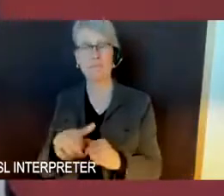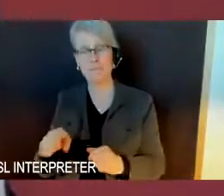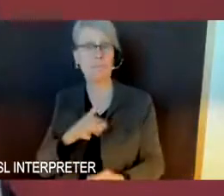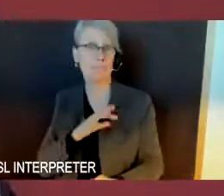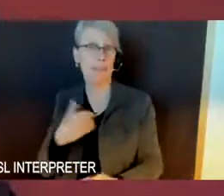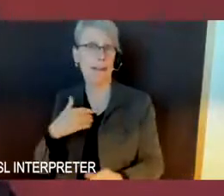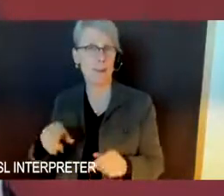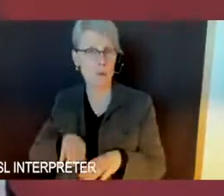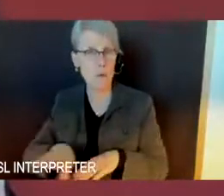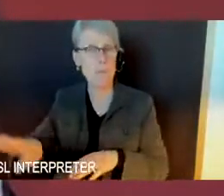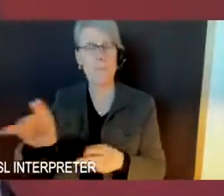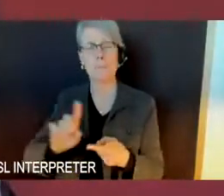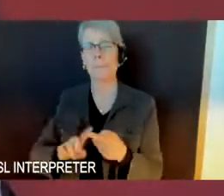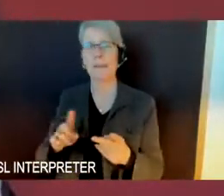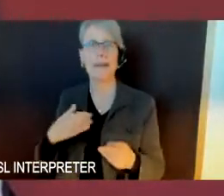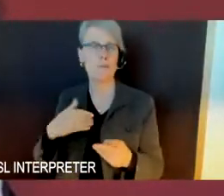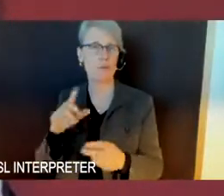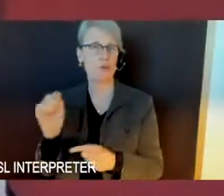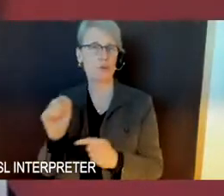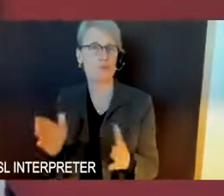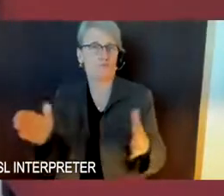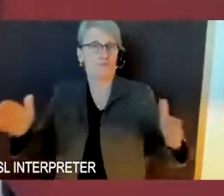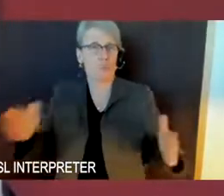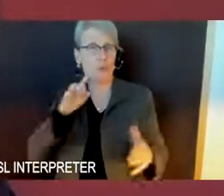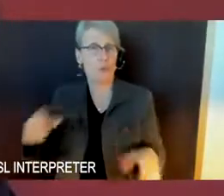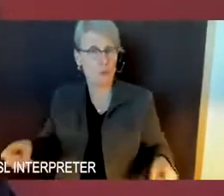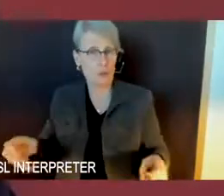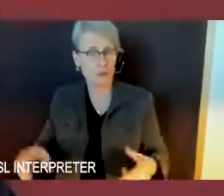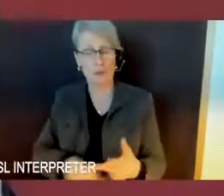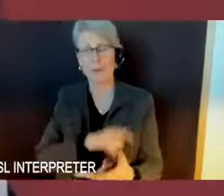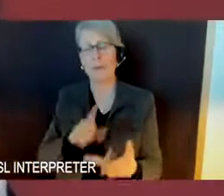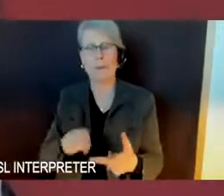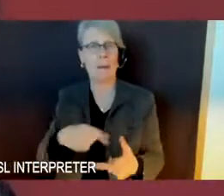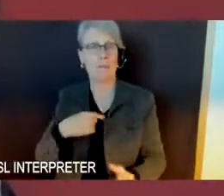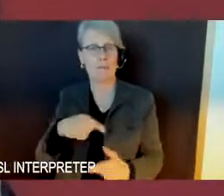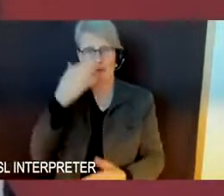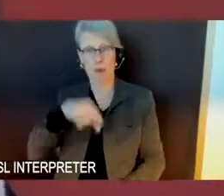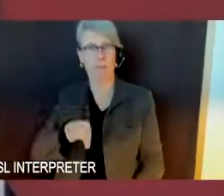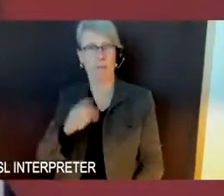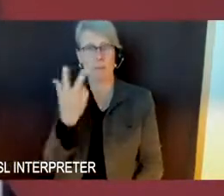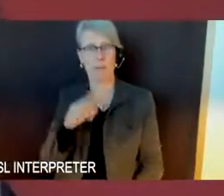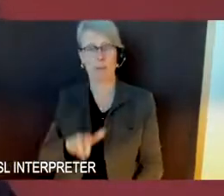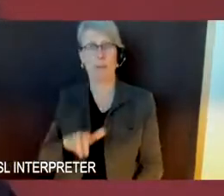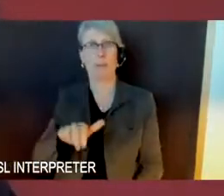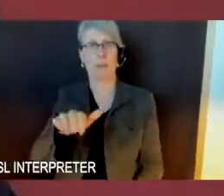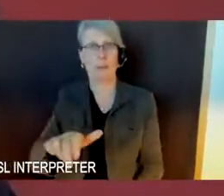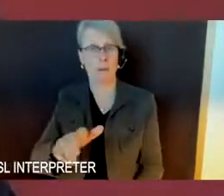perspective. This place has a ramp. This place has an accessible washroom. This place, you know, has 3 steps to the